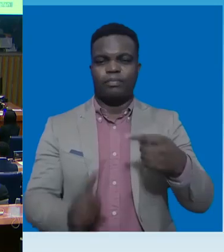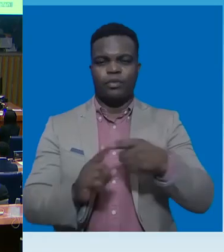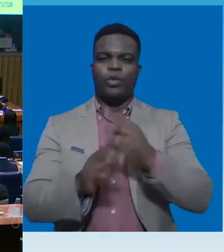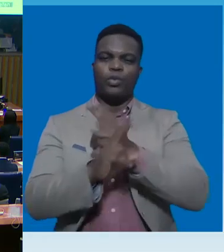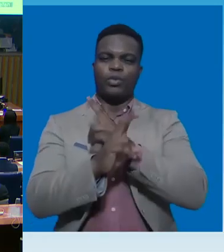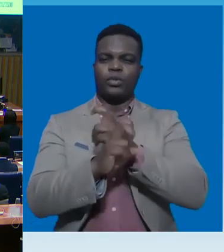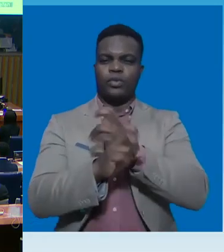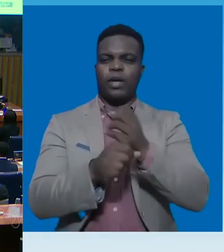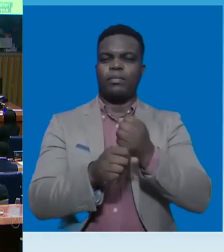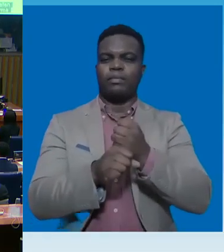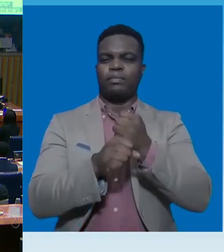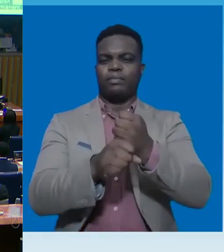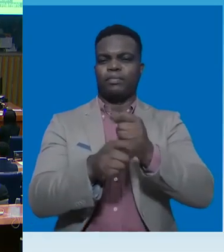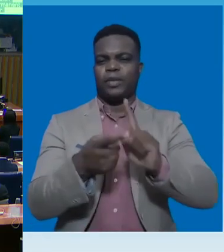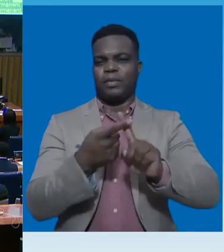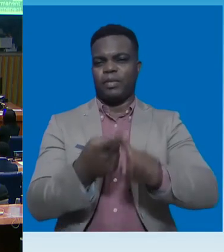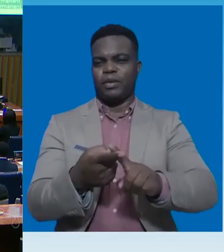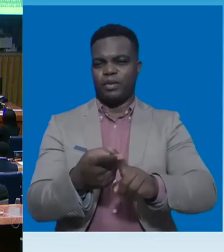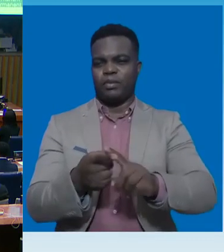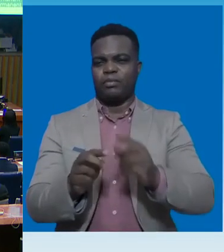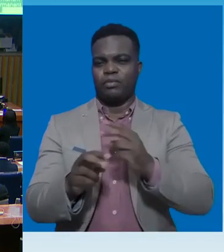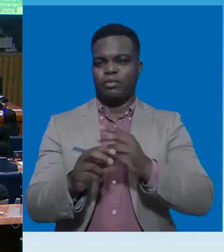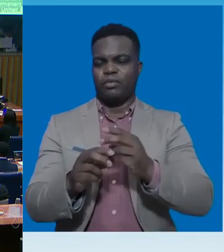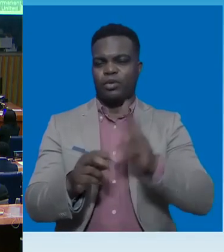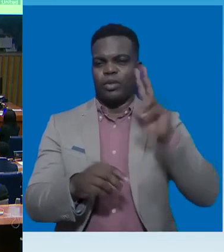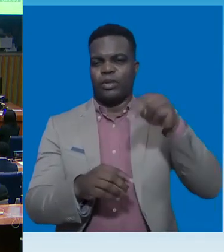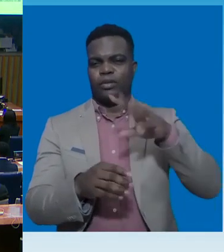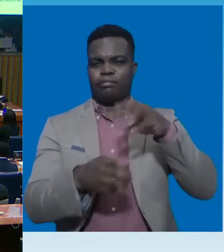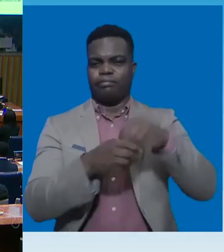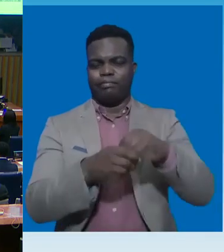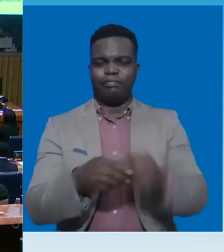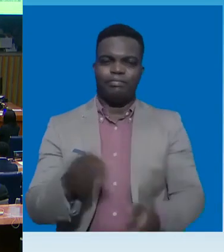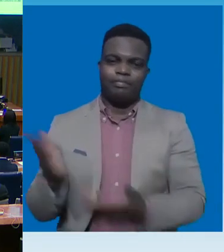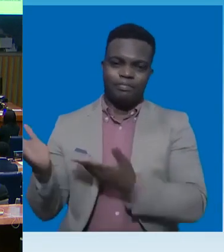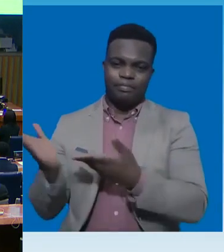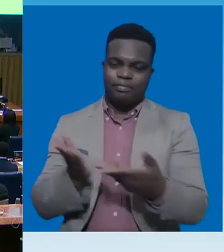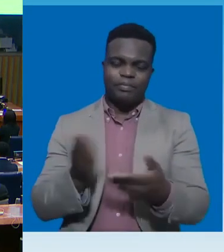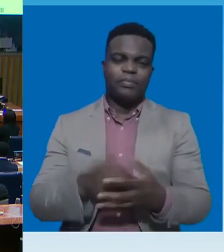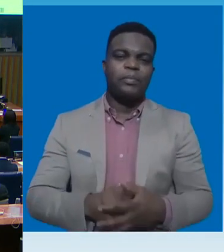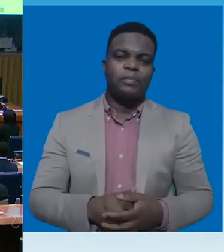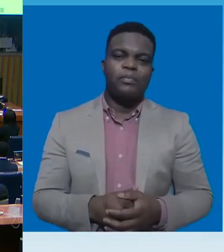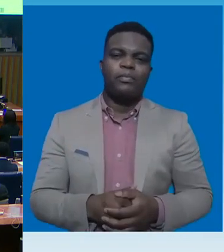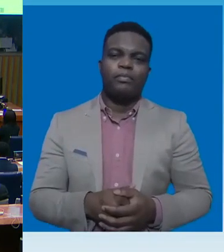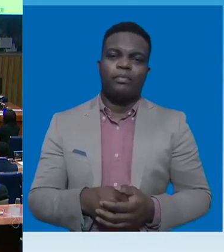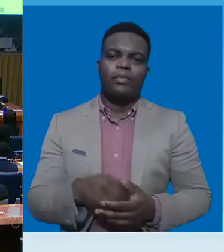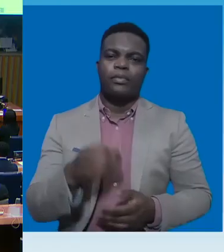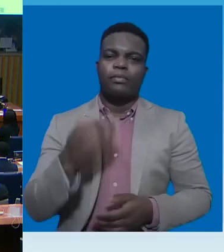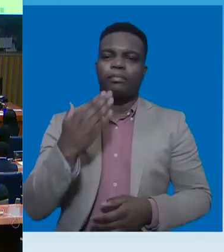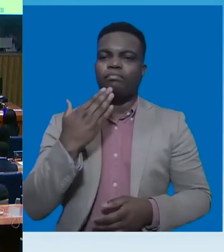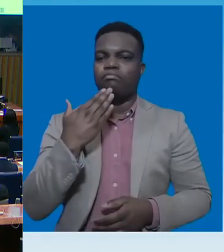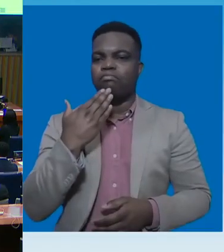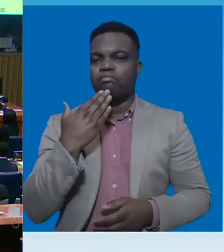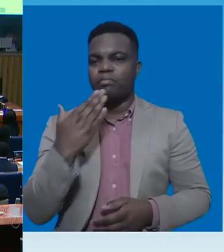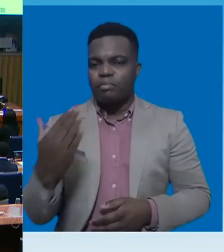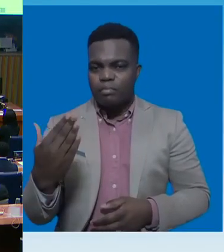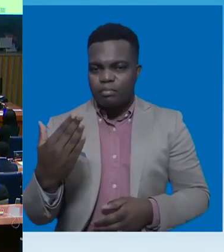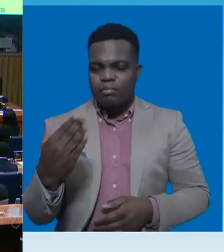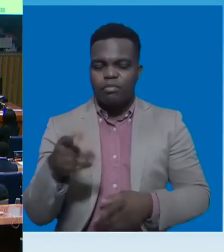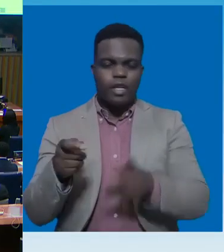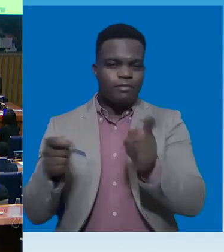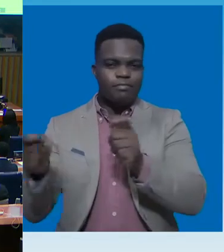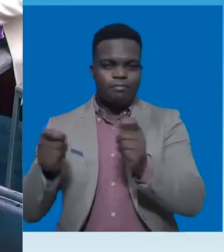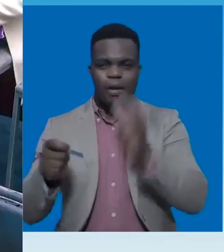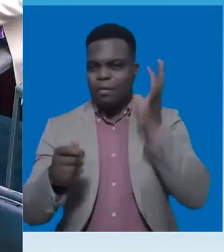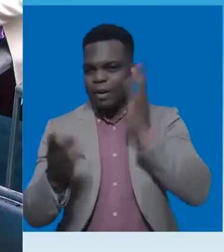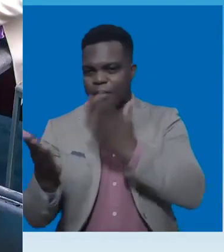Thank you, Madam Moderator, Excellencies, distinguished colleagues, ladies and gentlemen. Austria is pleased to join this